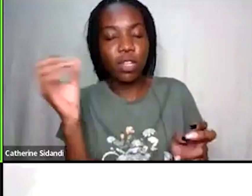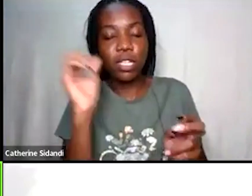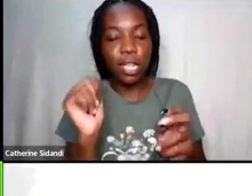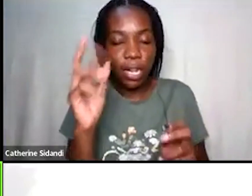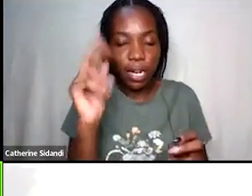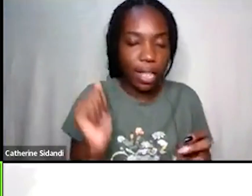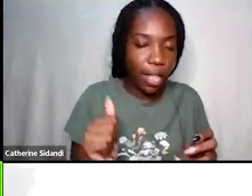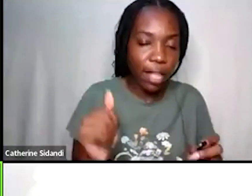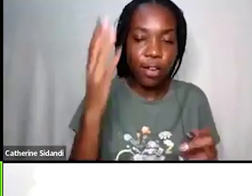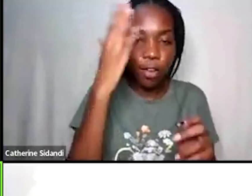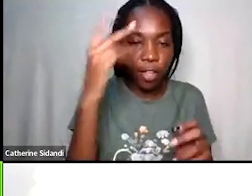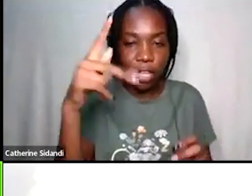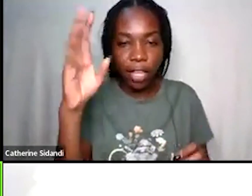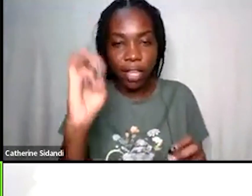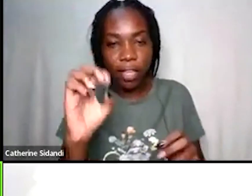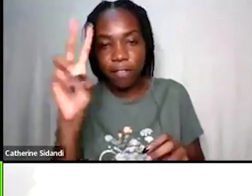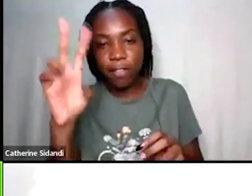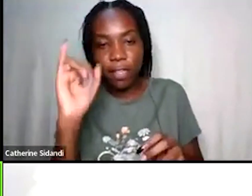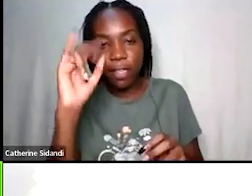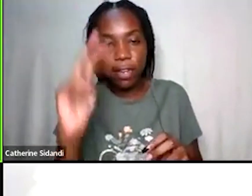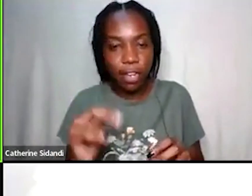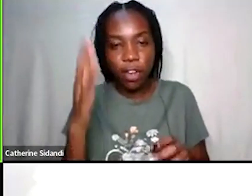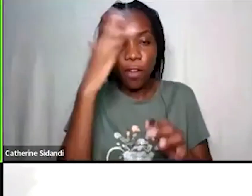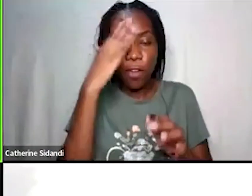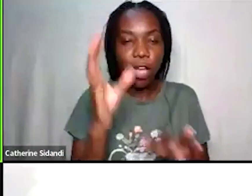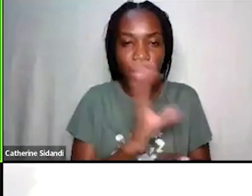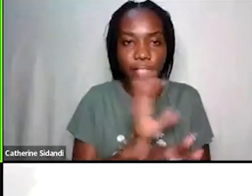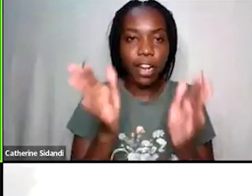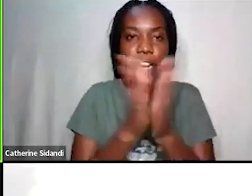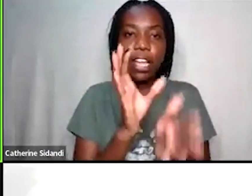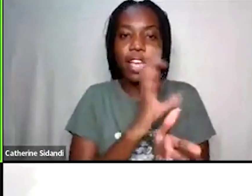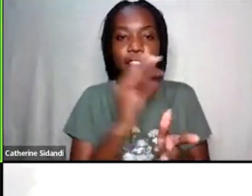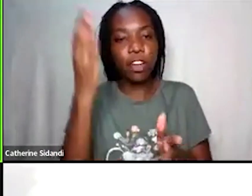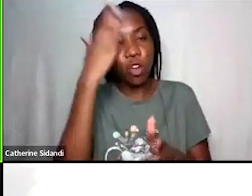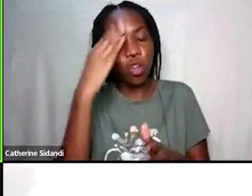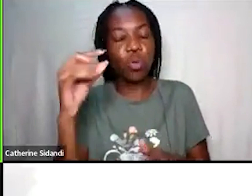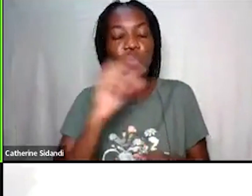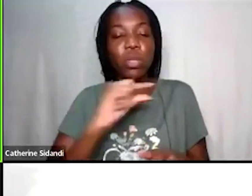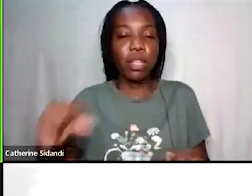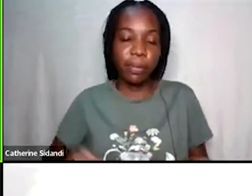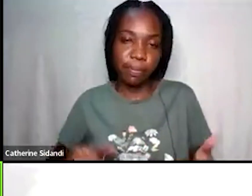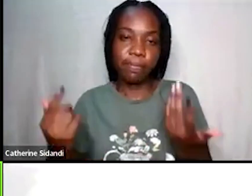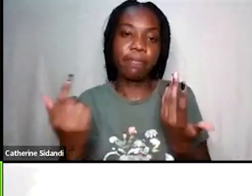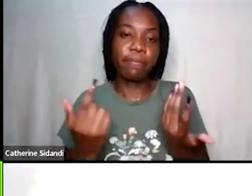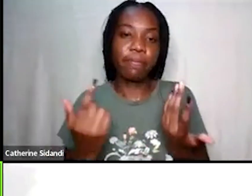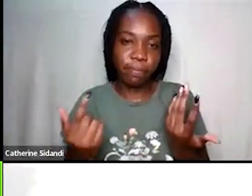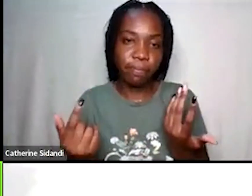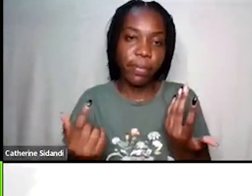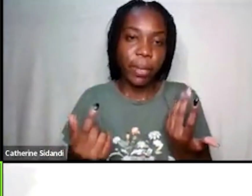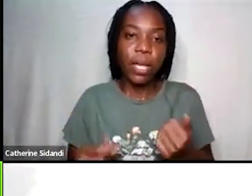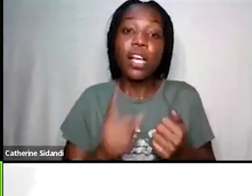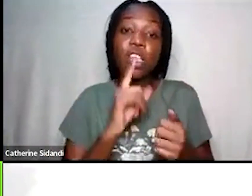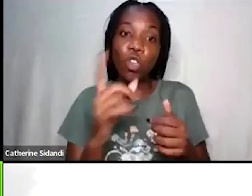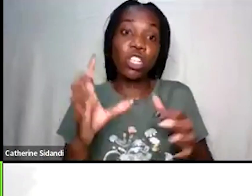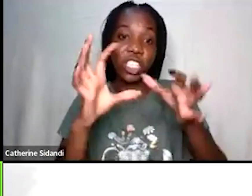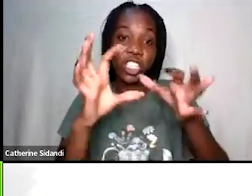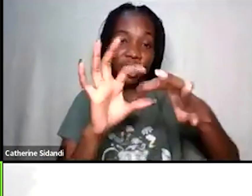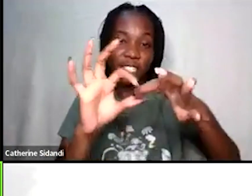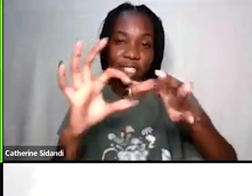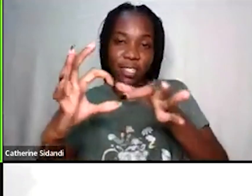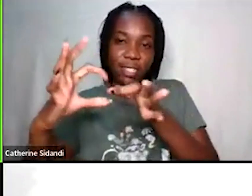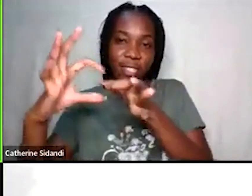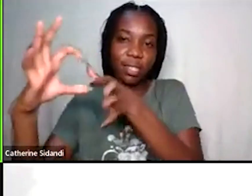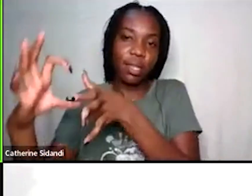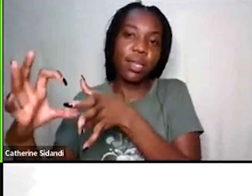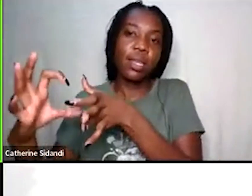yes. Jane knows Kevin knows Catherine, and Catherine knows the Queen. Yes. So it's a chain. It's a chain. So